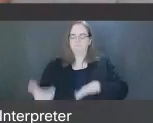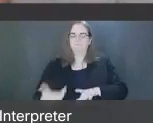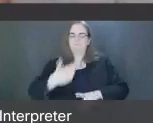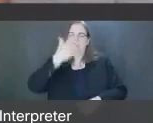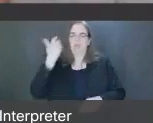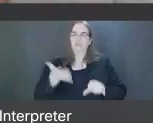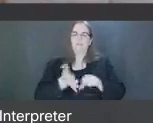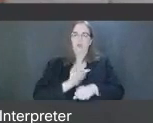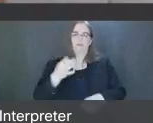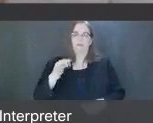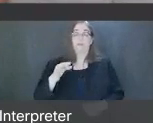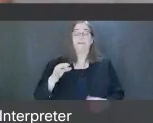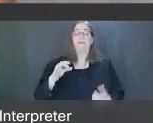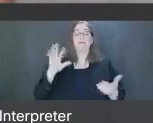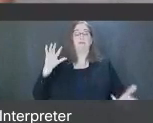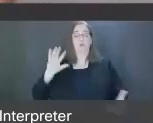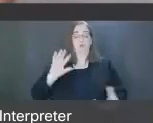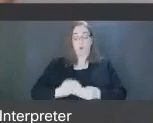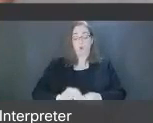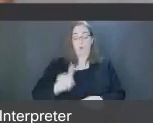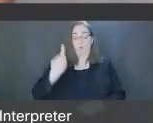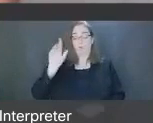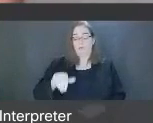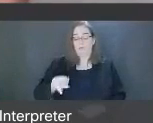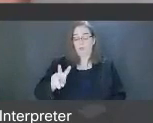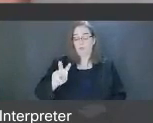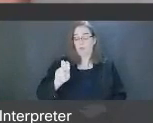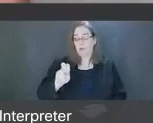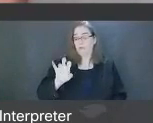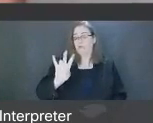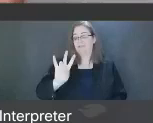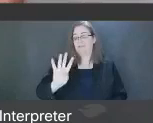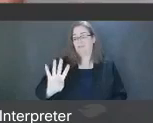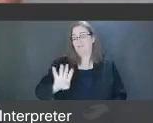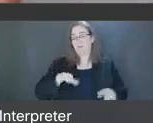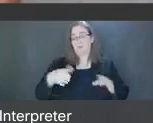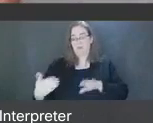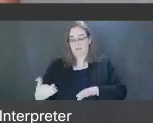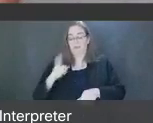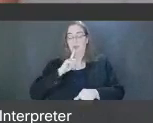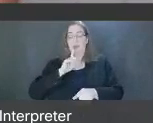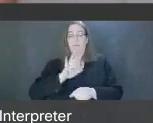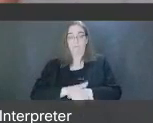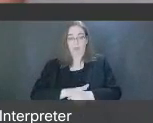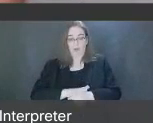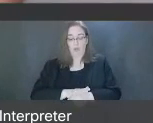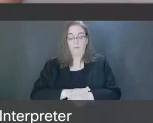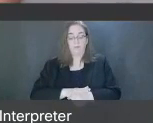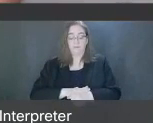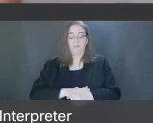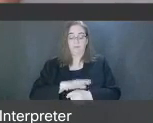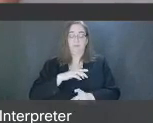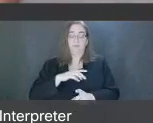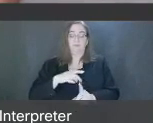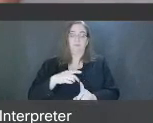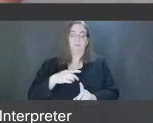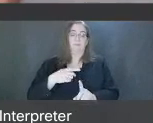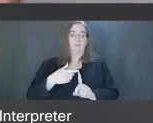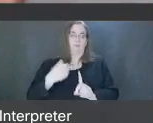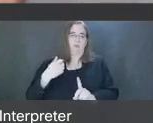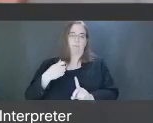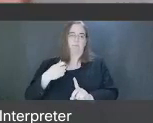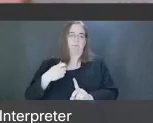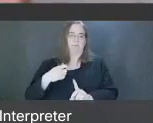COVID-19, which brings us to a total of 1,274 deaths confirmed positive from